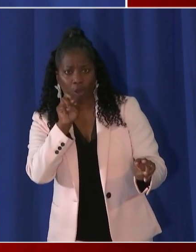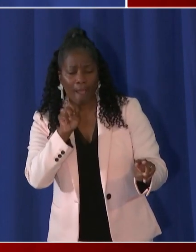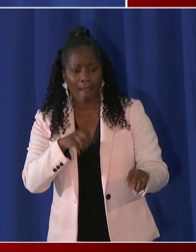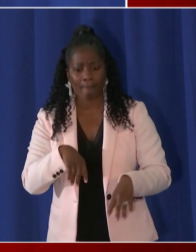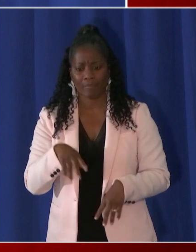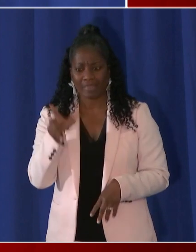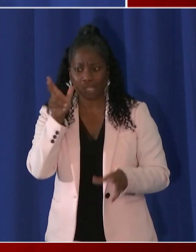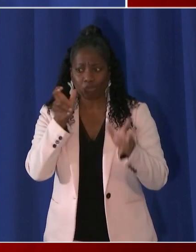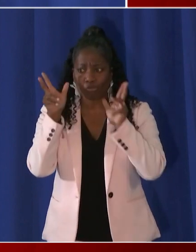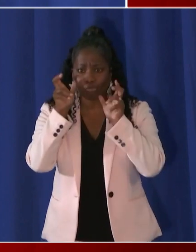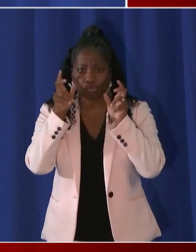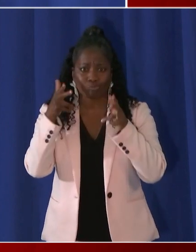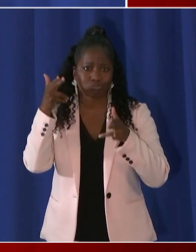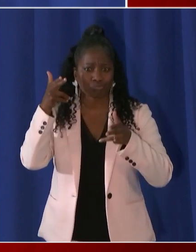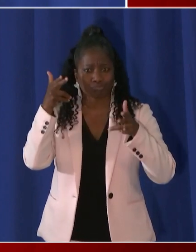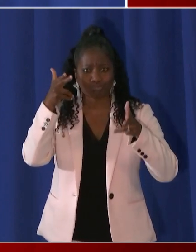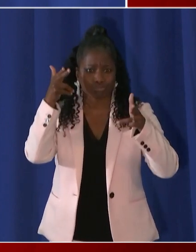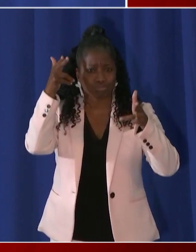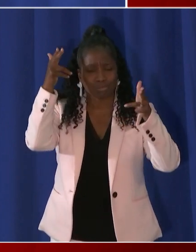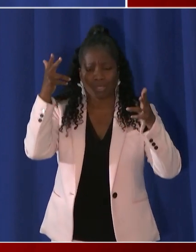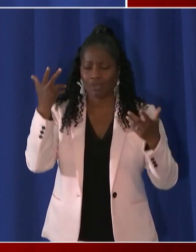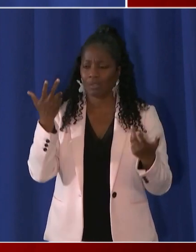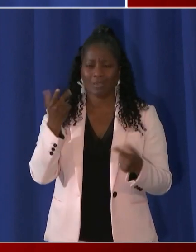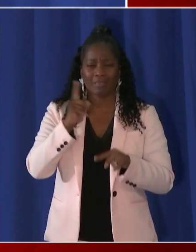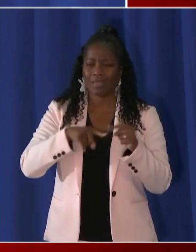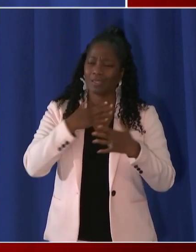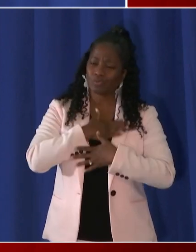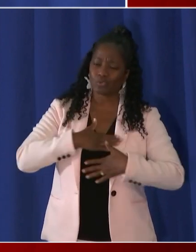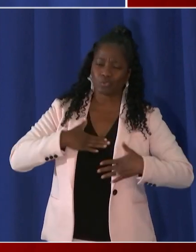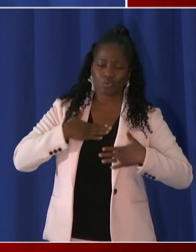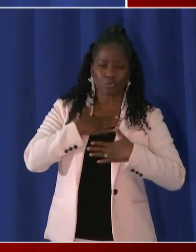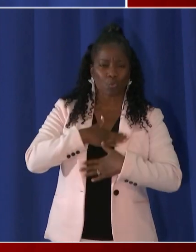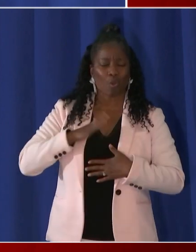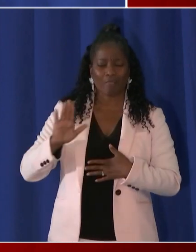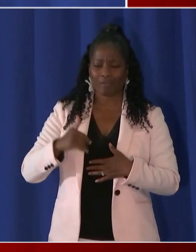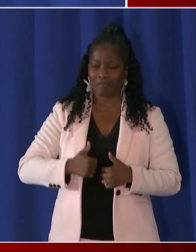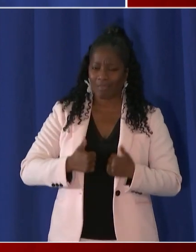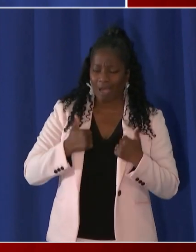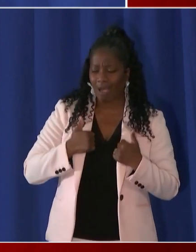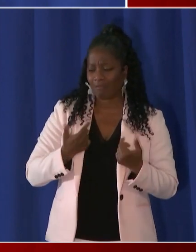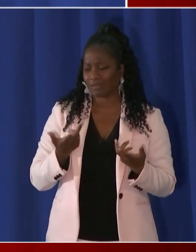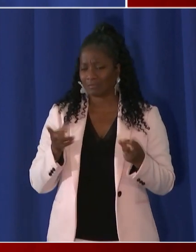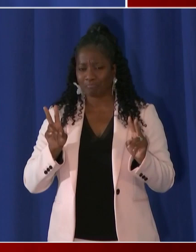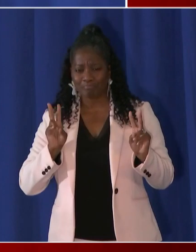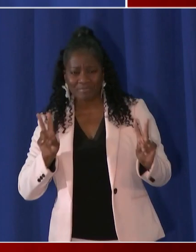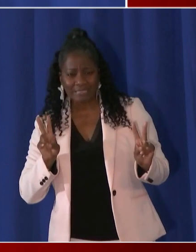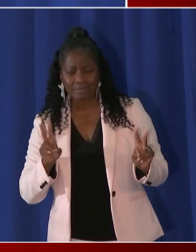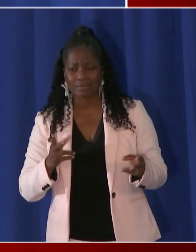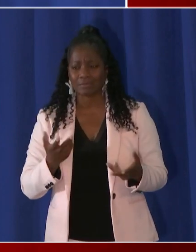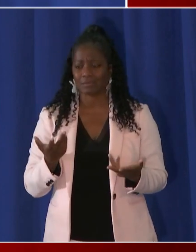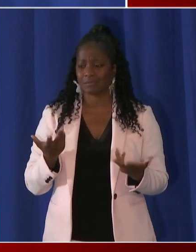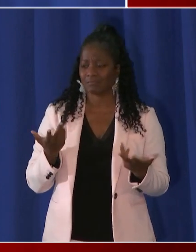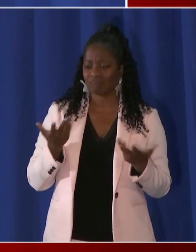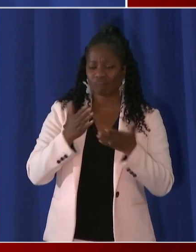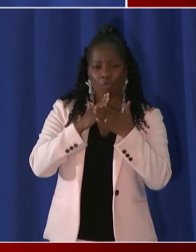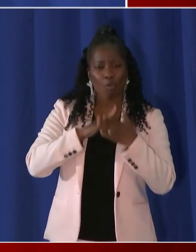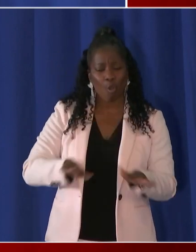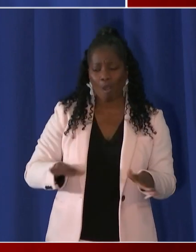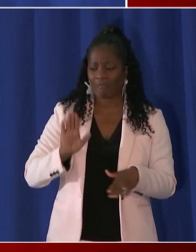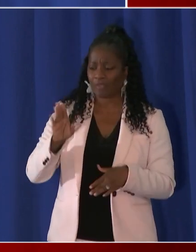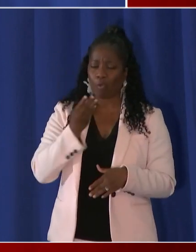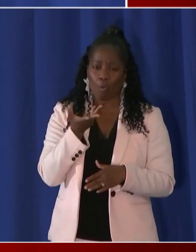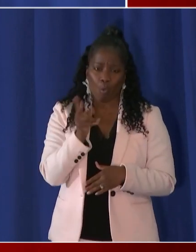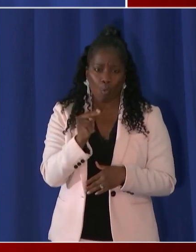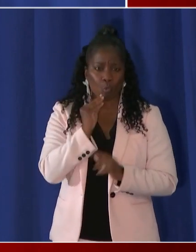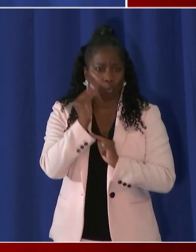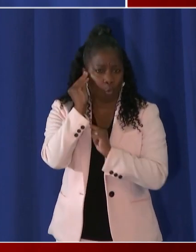hear gunshots, and where they cannot enjoy the peace and tranquility of their own homes or